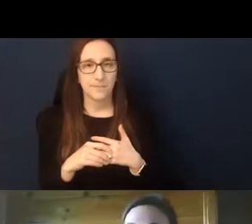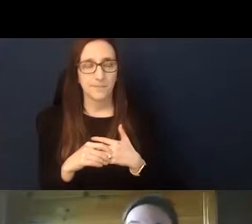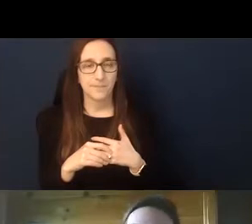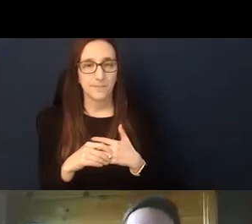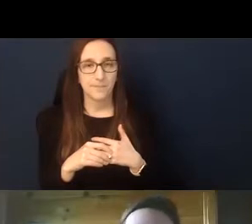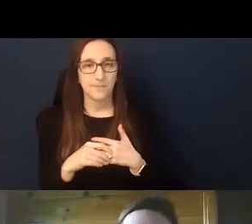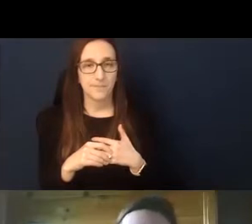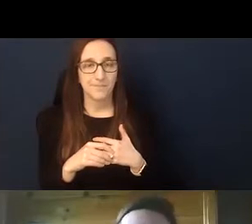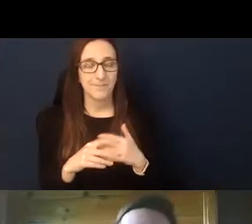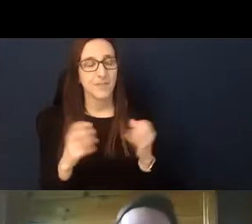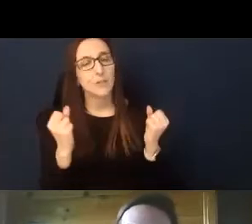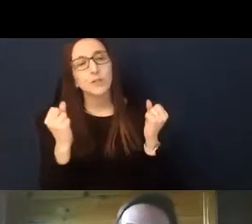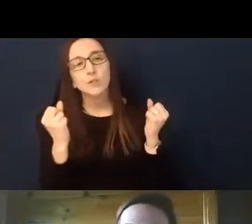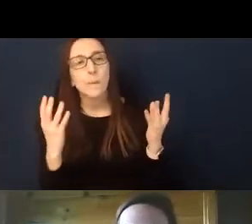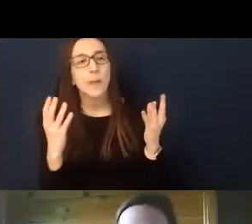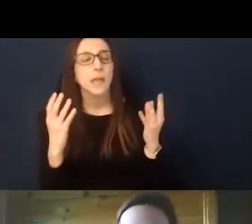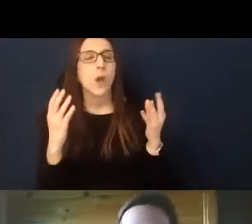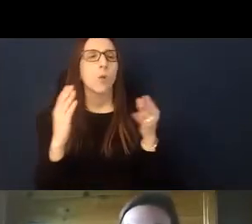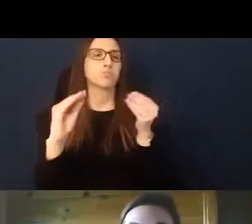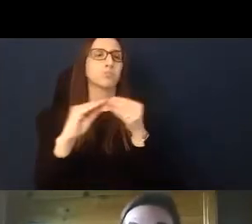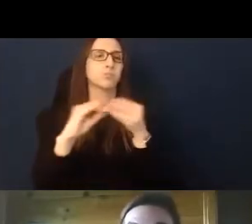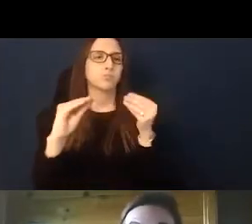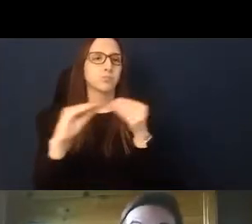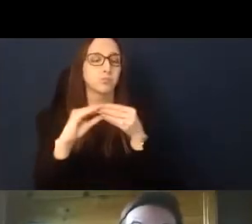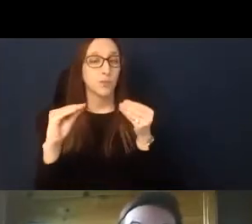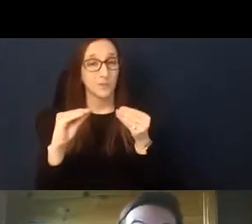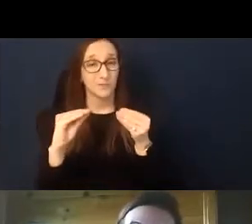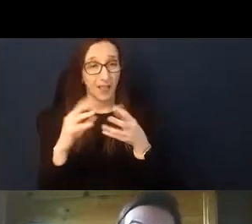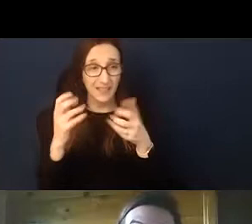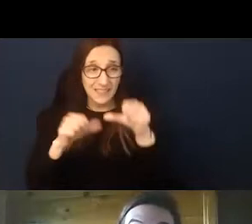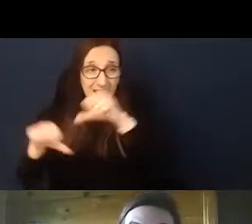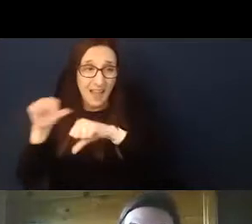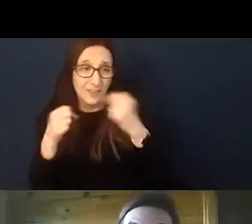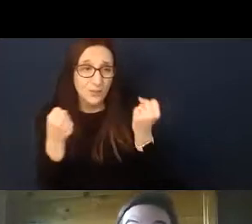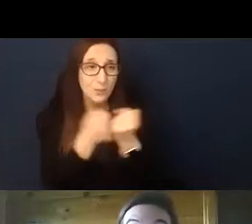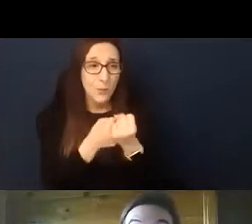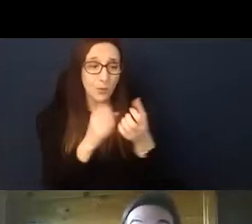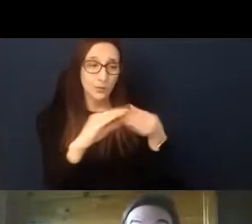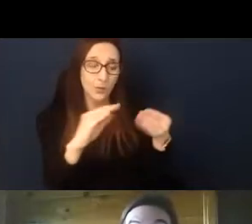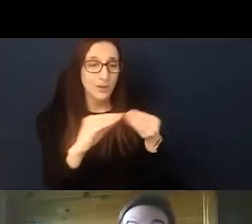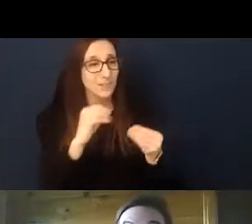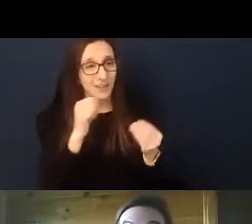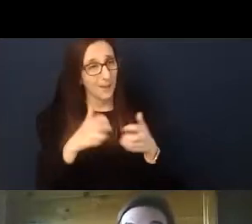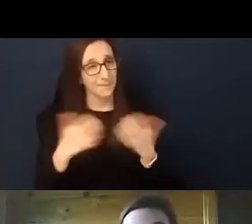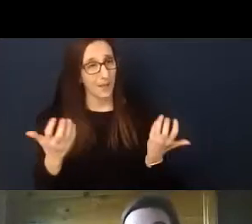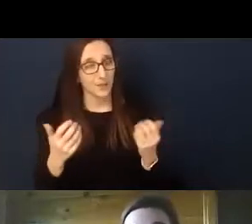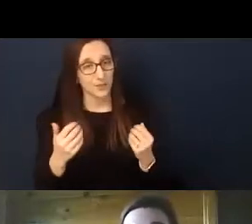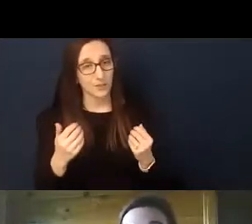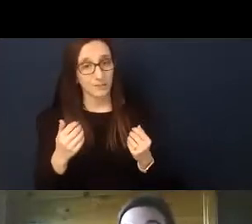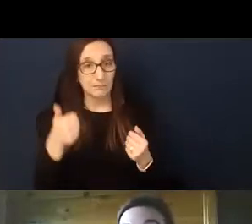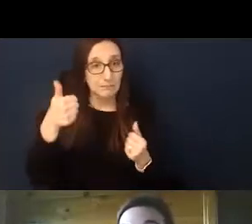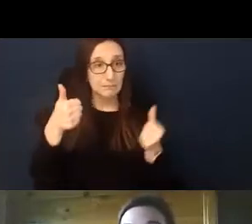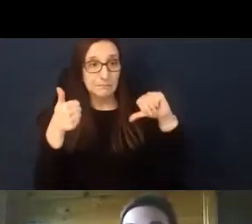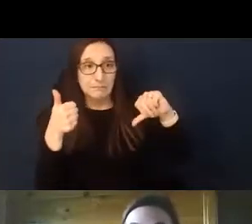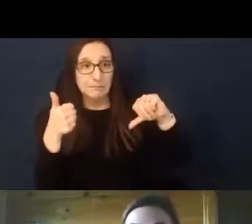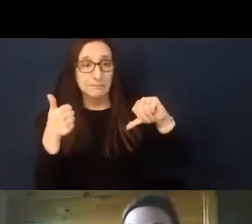There's so many claims, and right now there isn't a lot of science behind any of them for saying yay or nay.